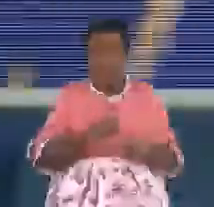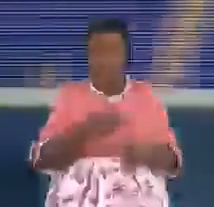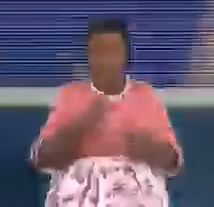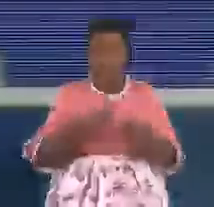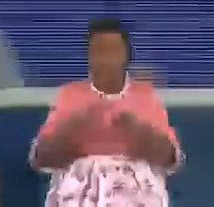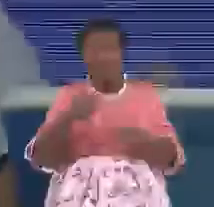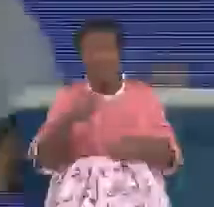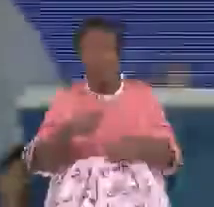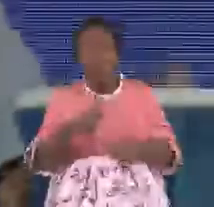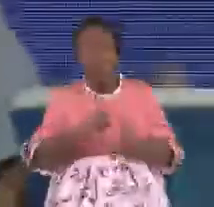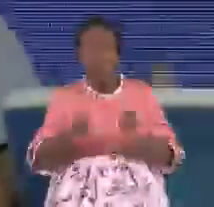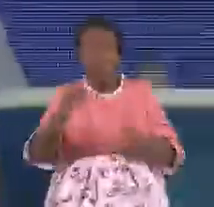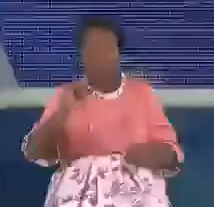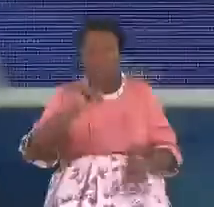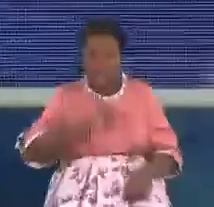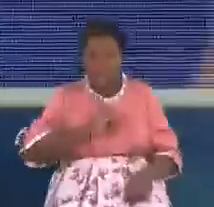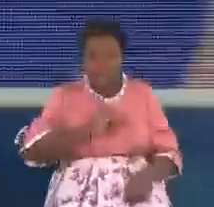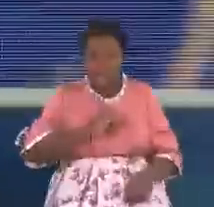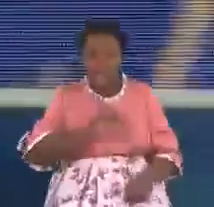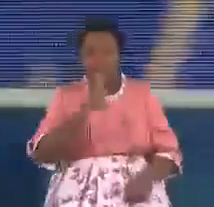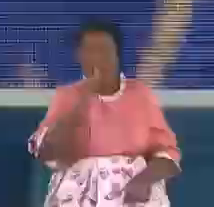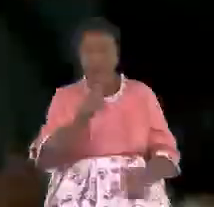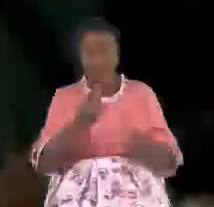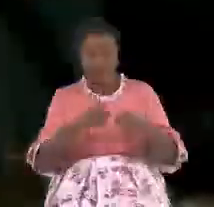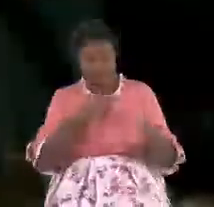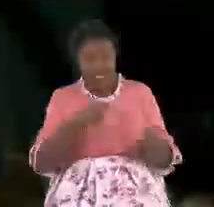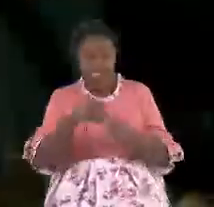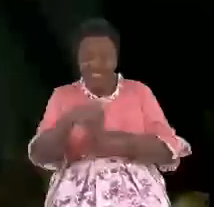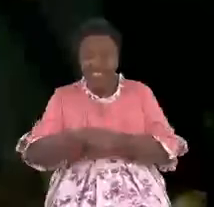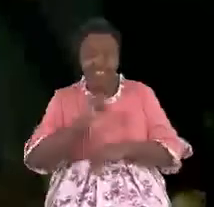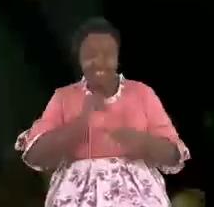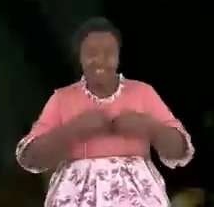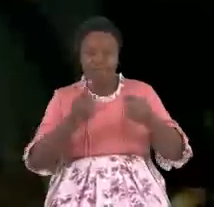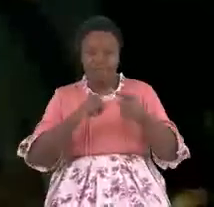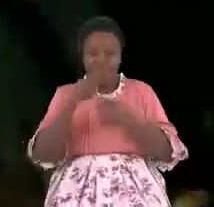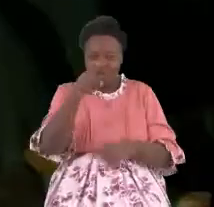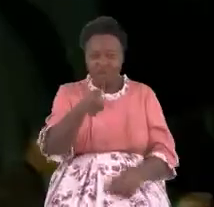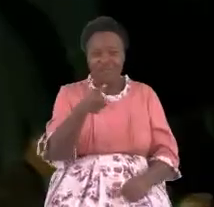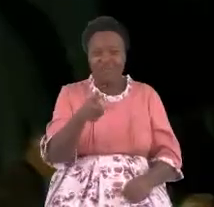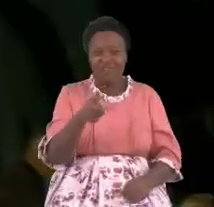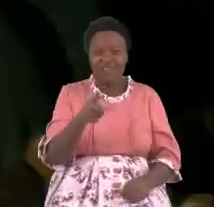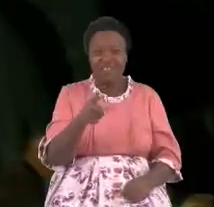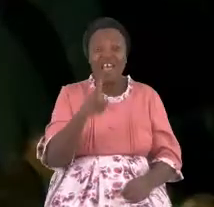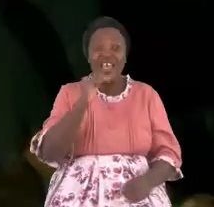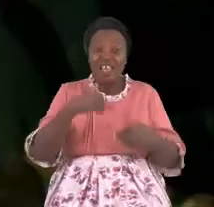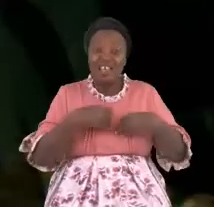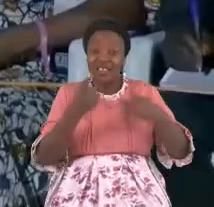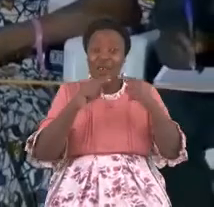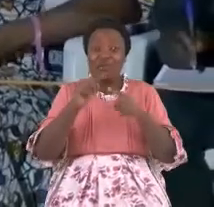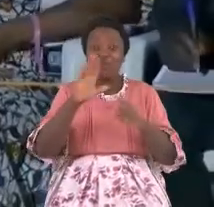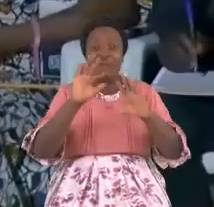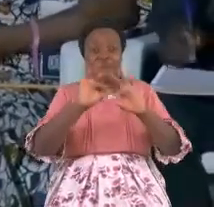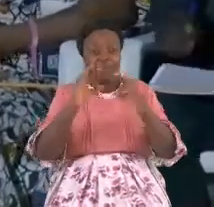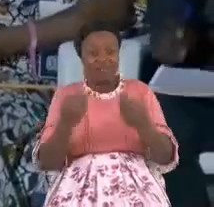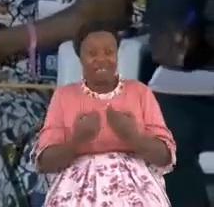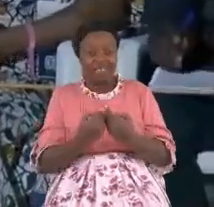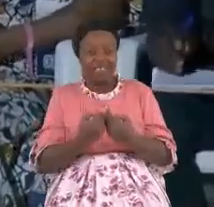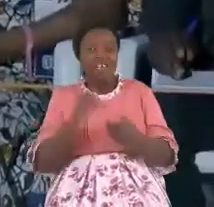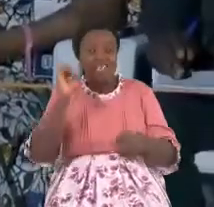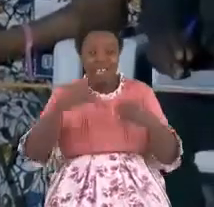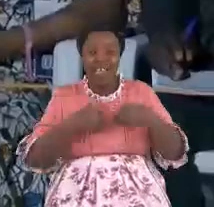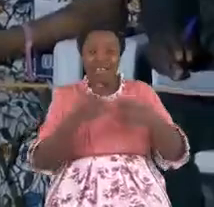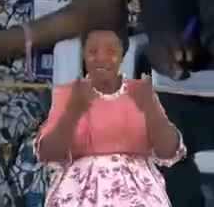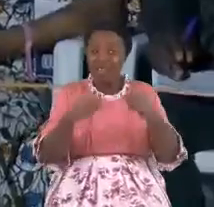am come. Tonight, he has come to you. He has come to your family. He has come